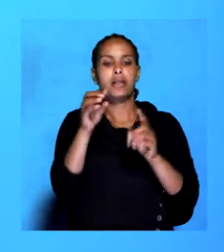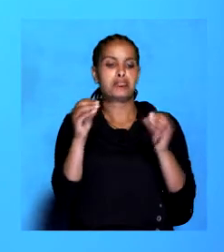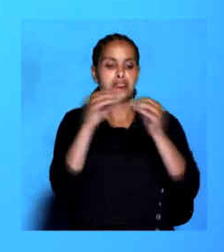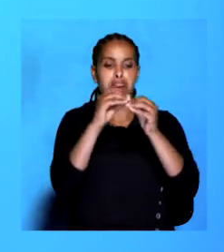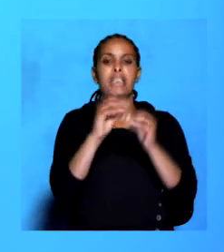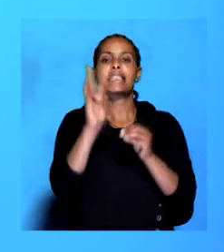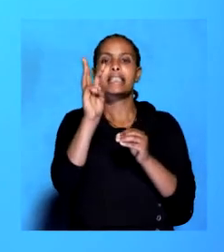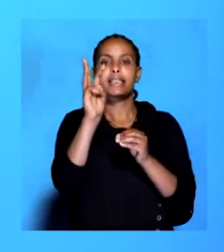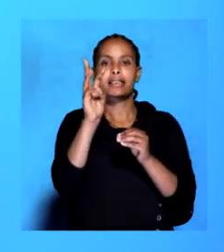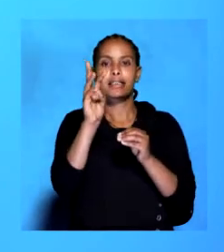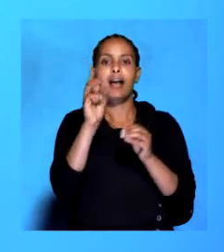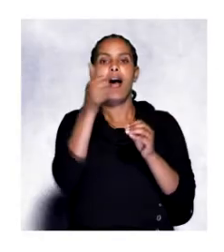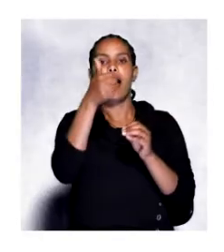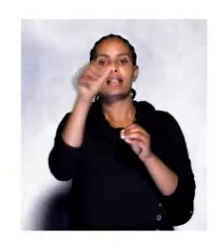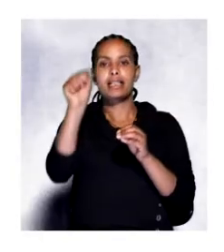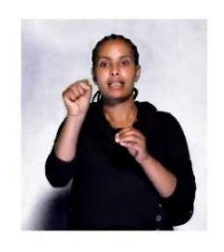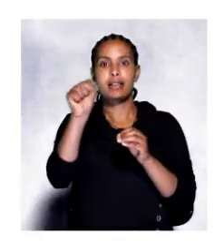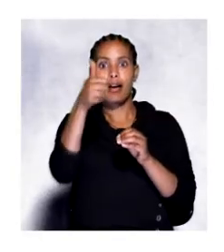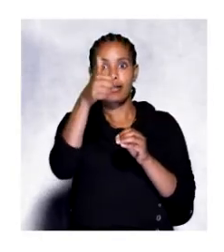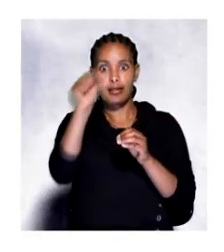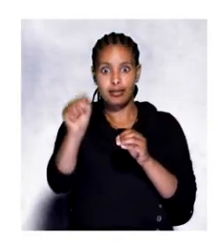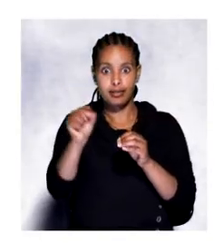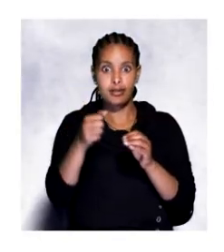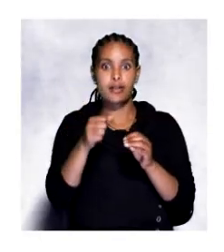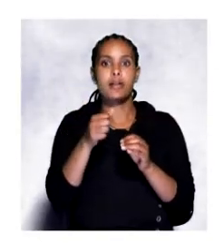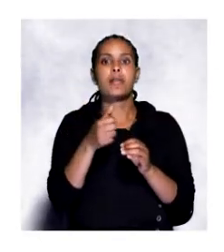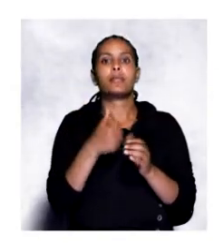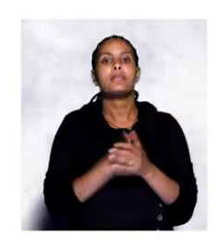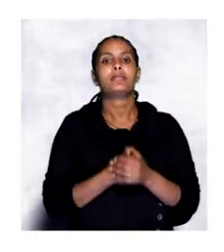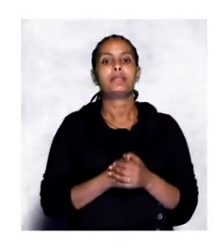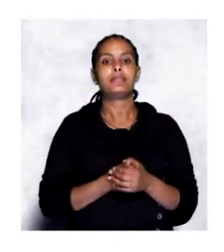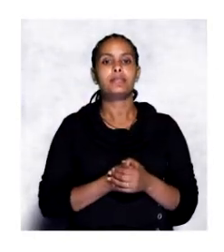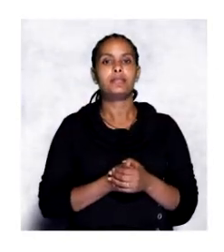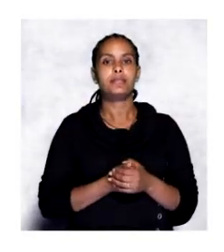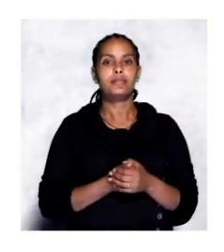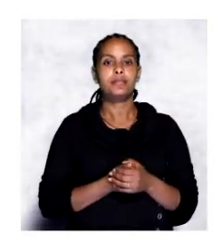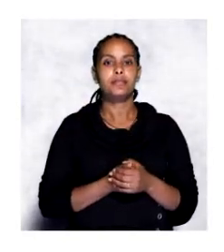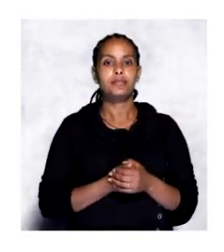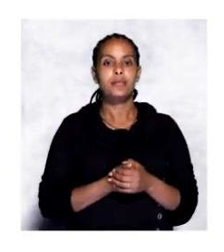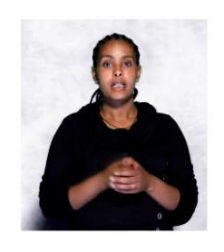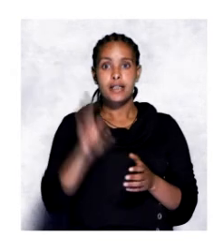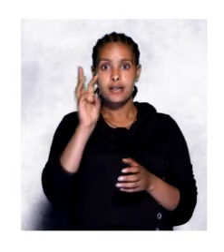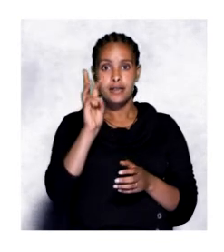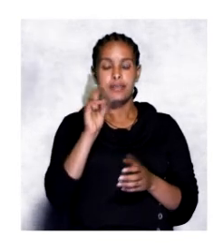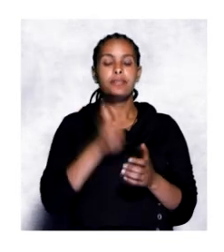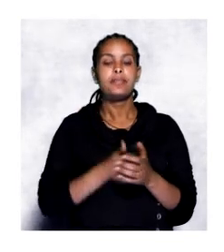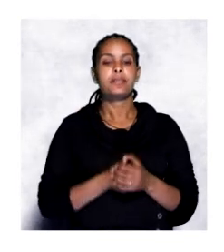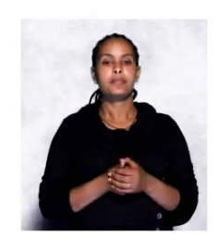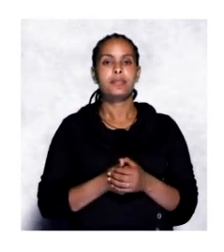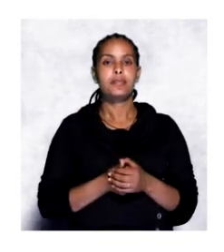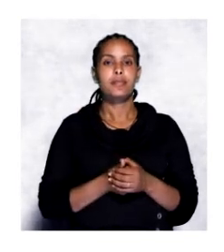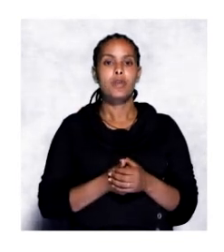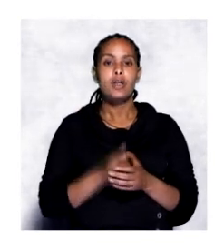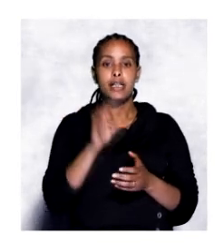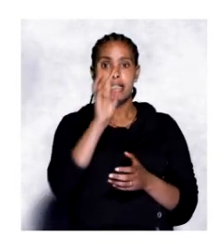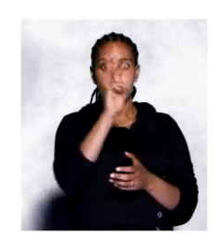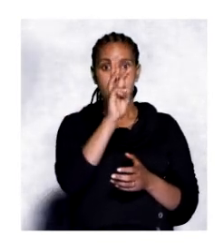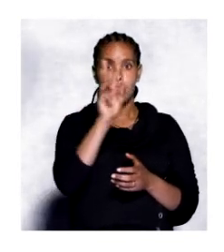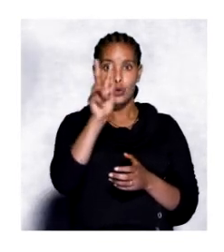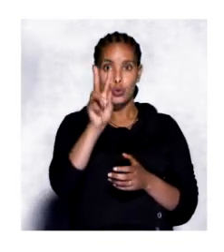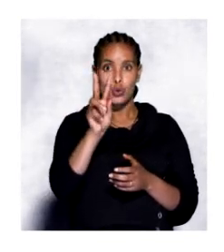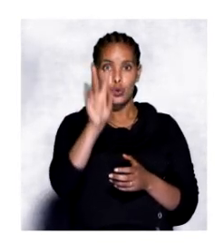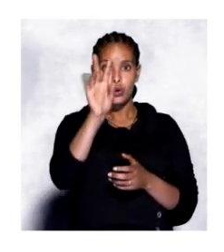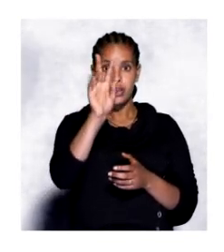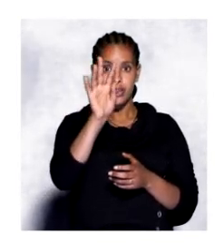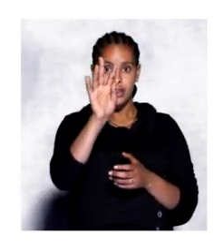6. Arsenic, 6, AS, 6, 2,